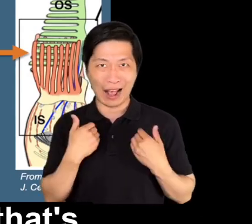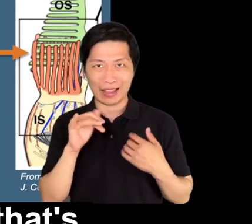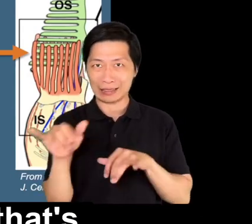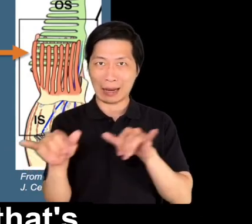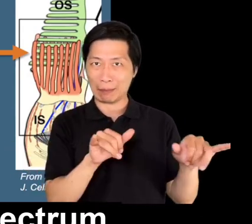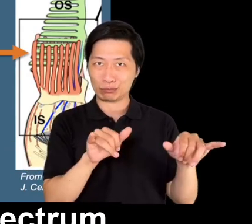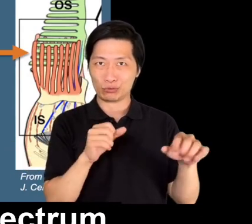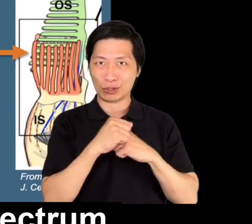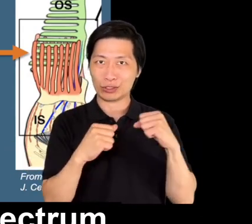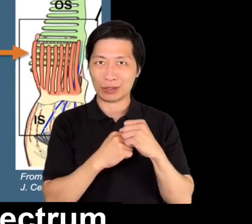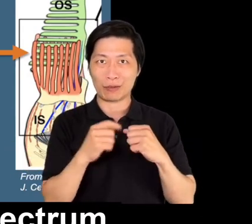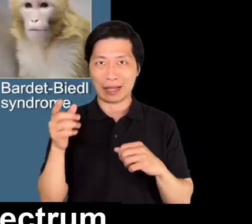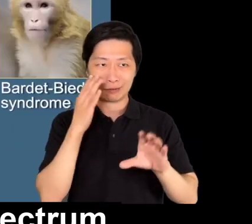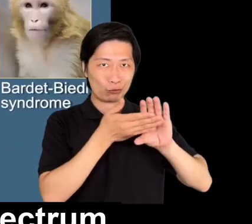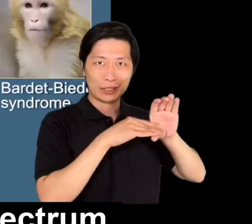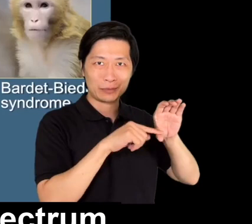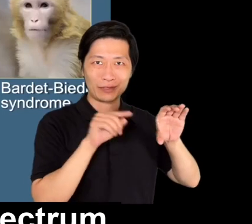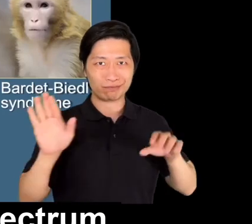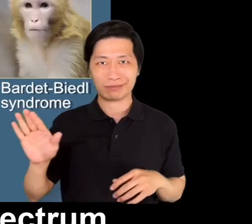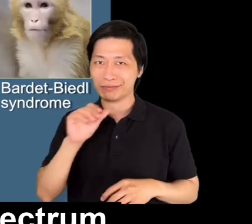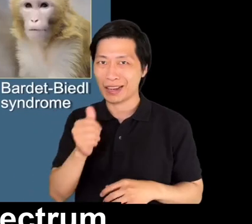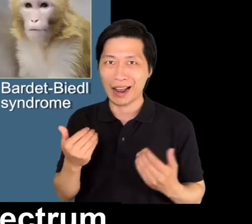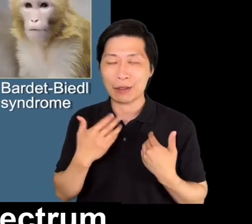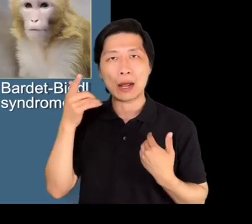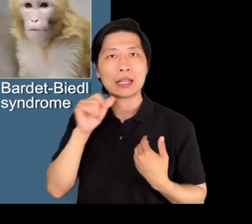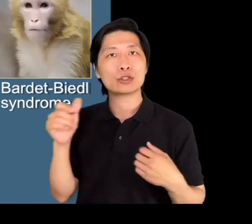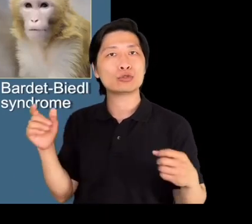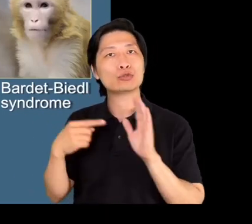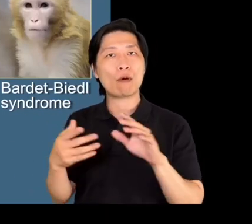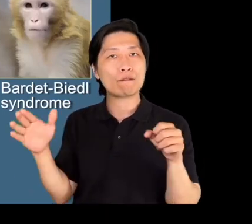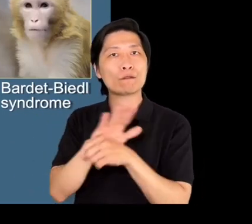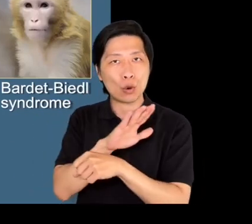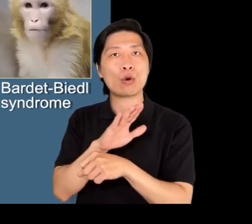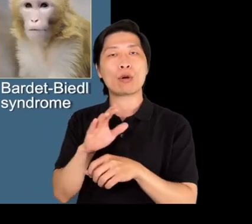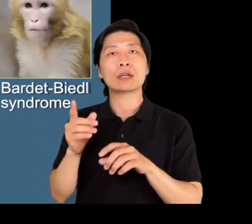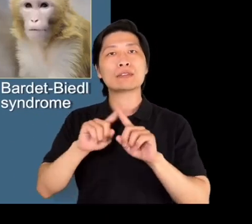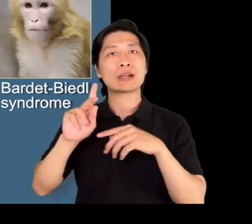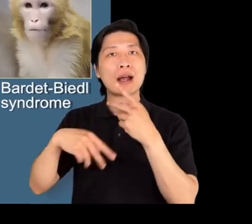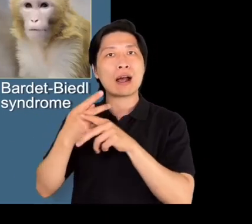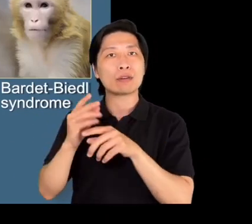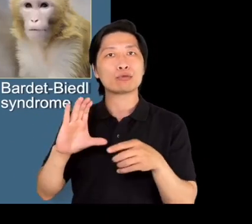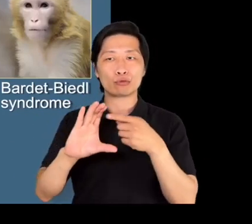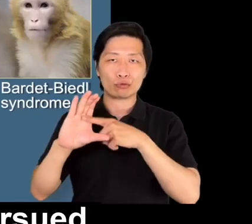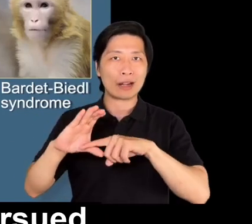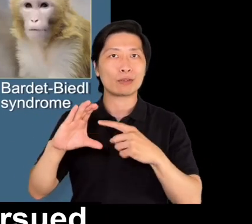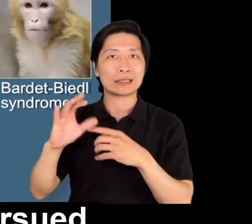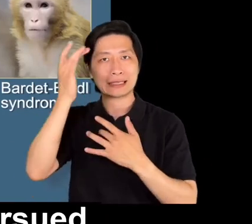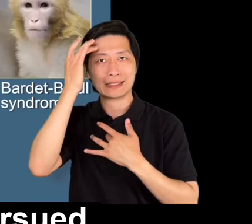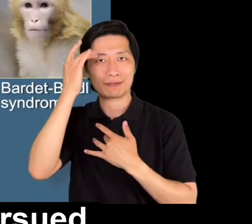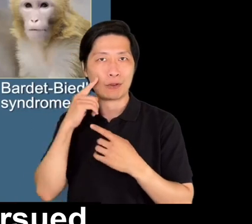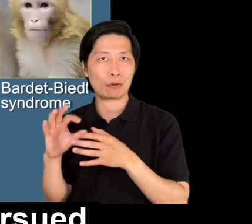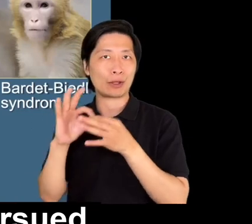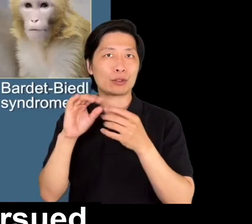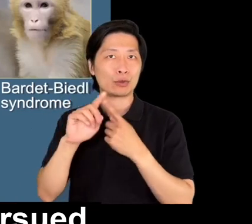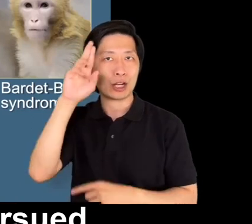in Usher syndrome. So we have pursued three different ways to create non